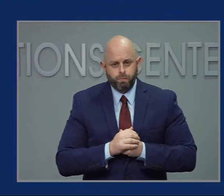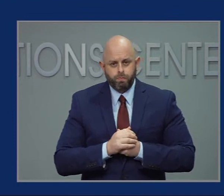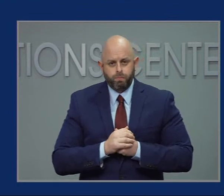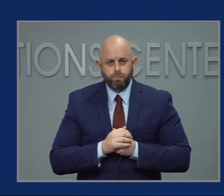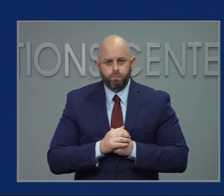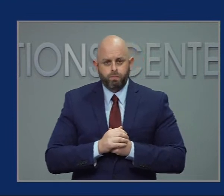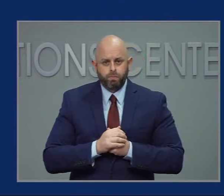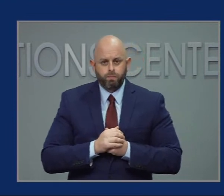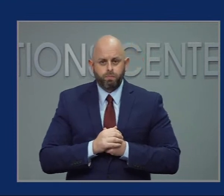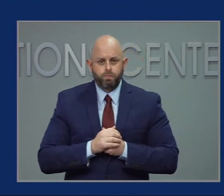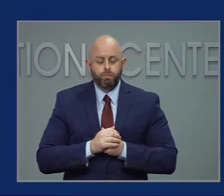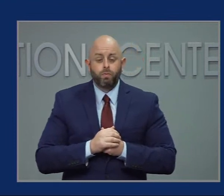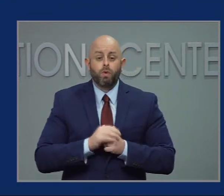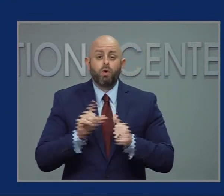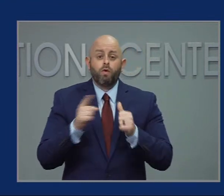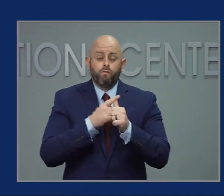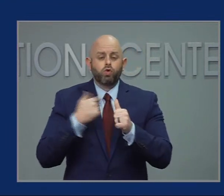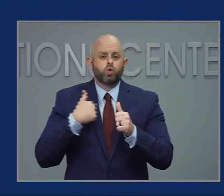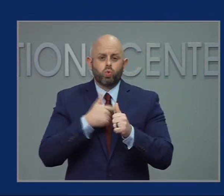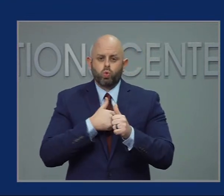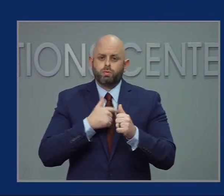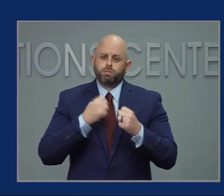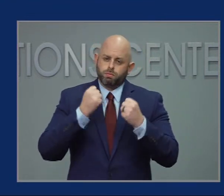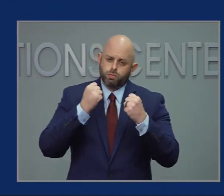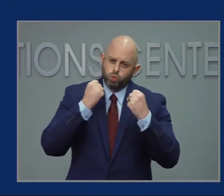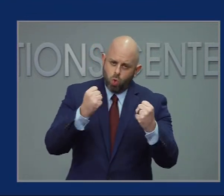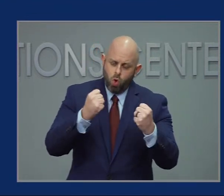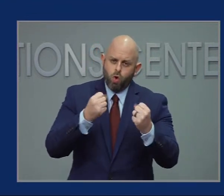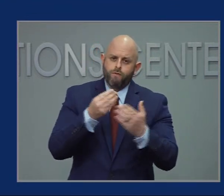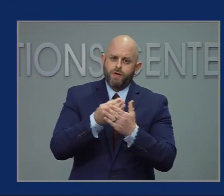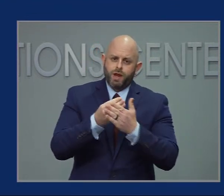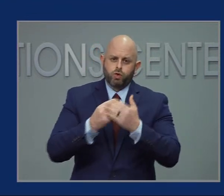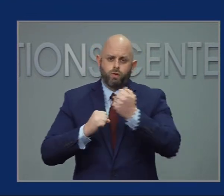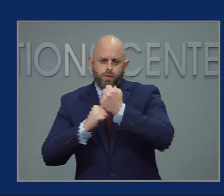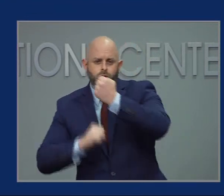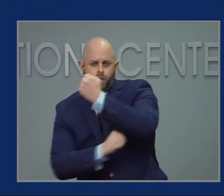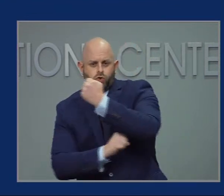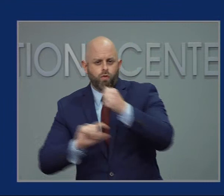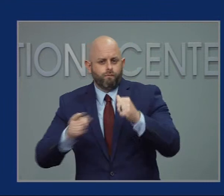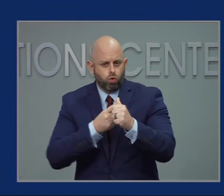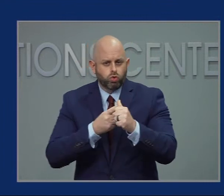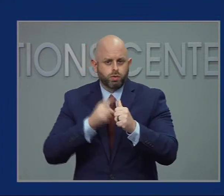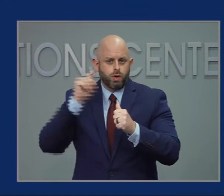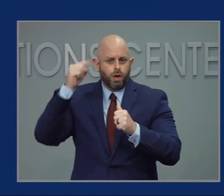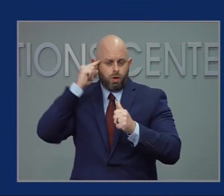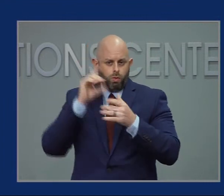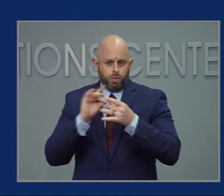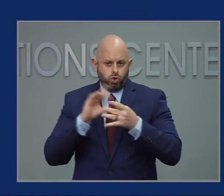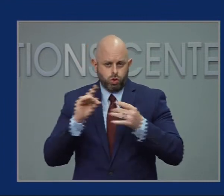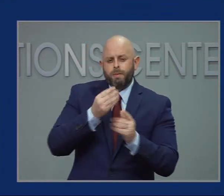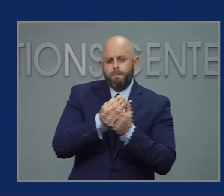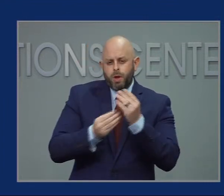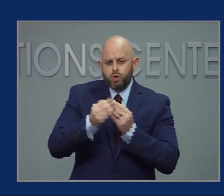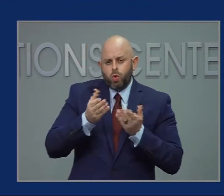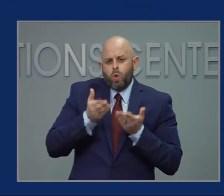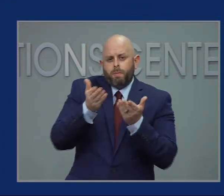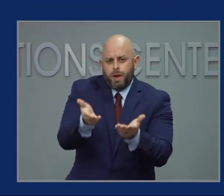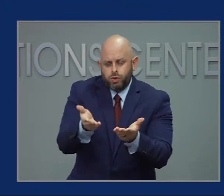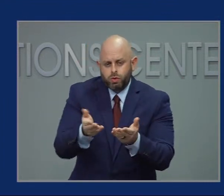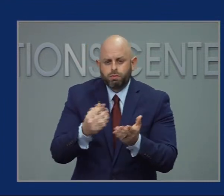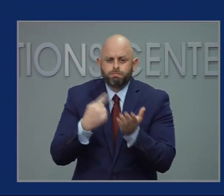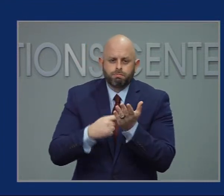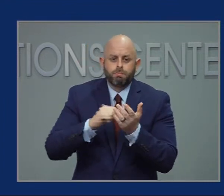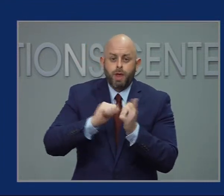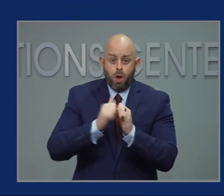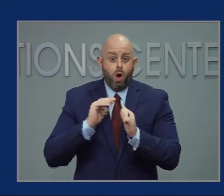starting from sound, firm financial footing, as the Governor mentioned. and then go directly into this budget is